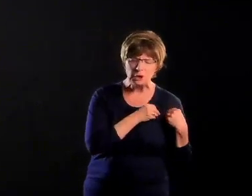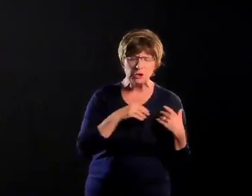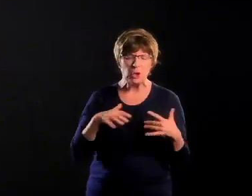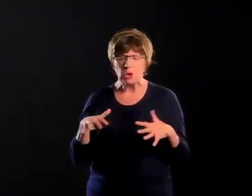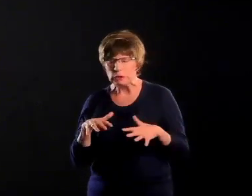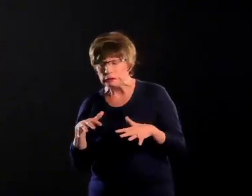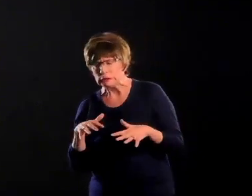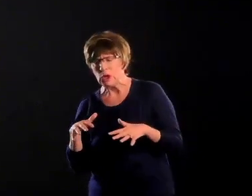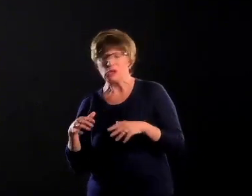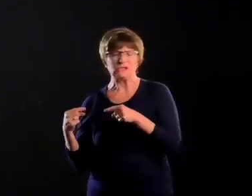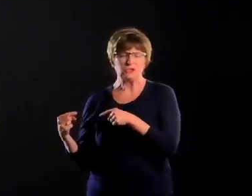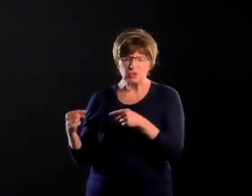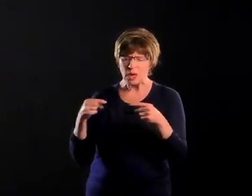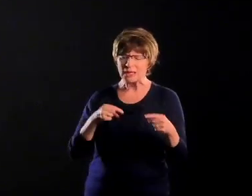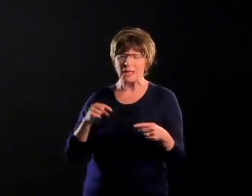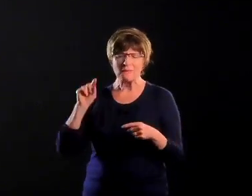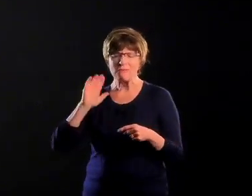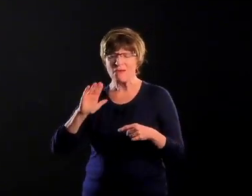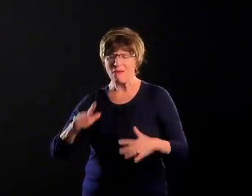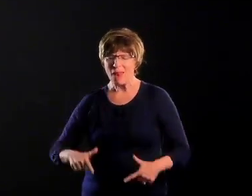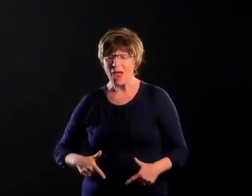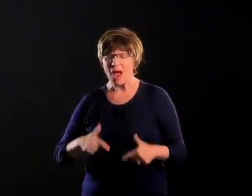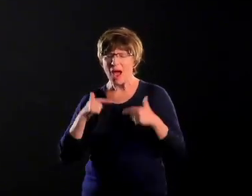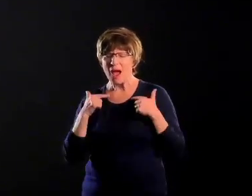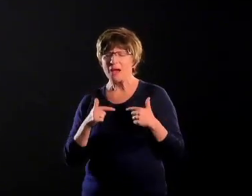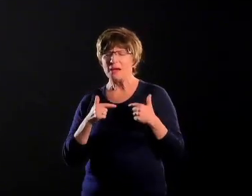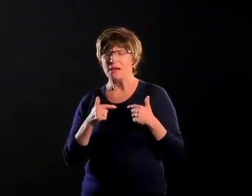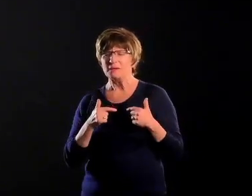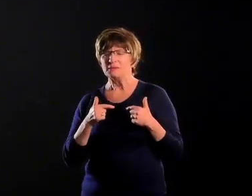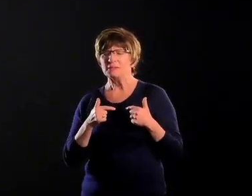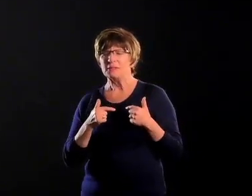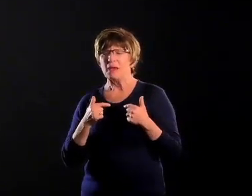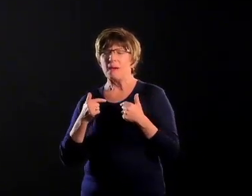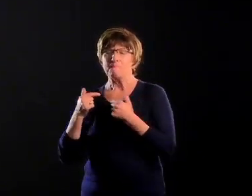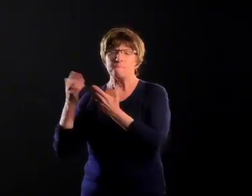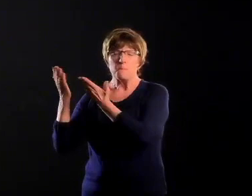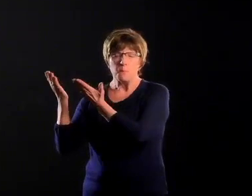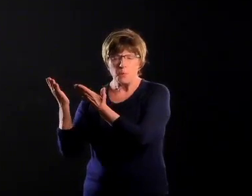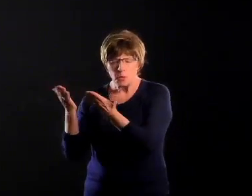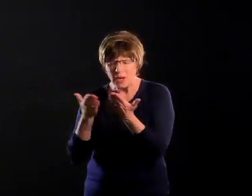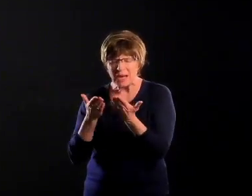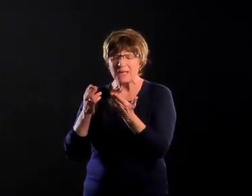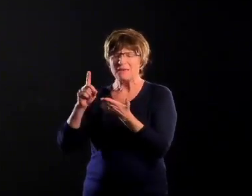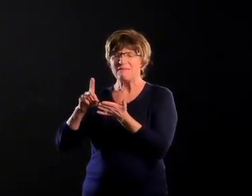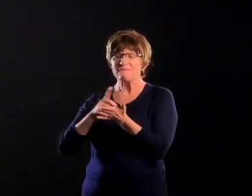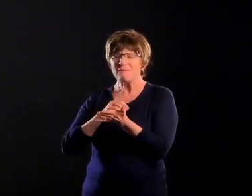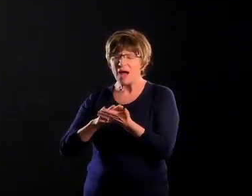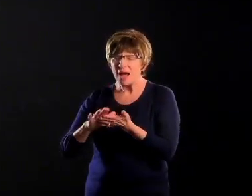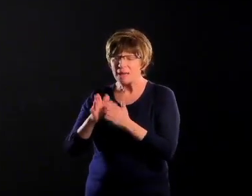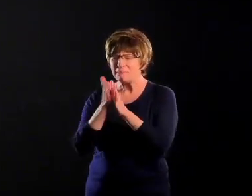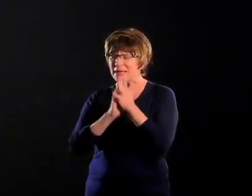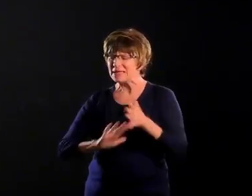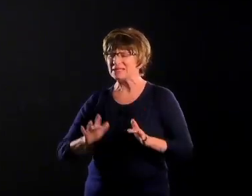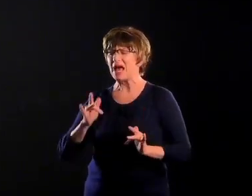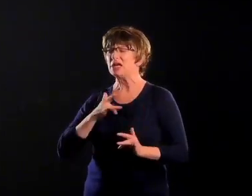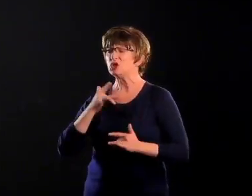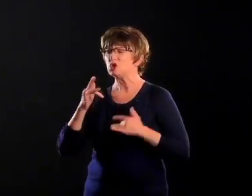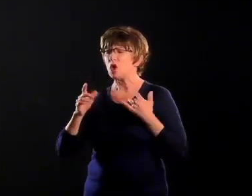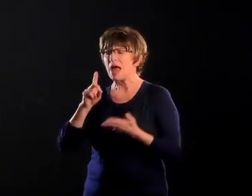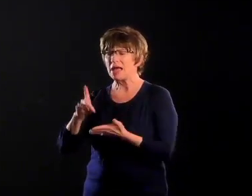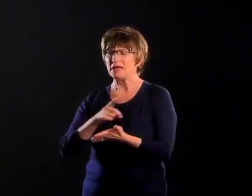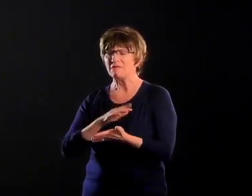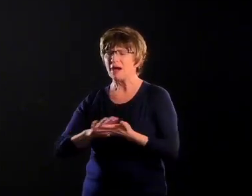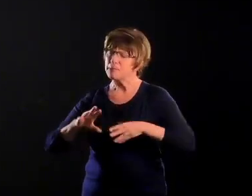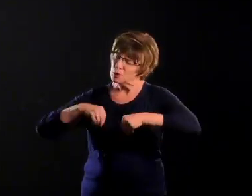going through struggles in their lives, would you bring divine peace, divine joy, and